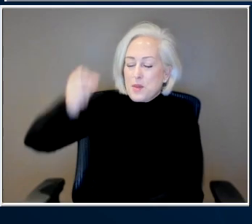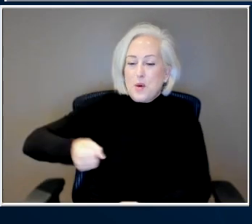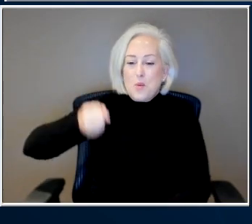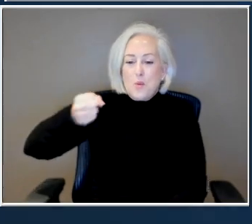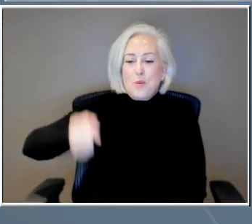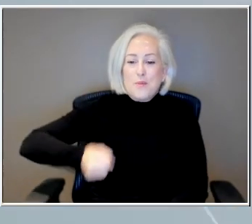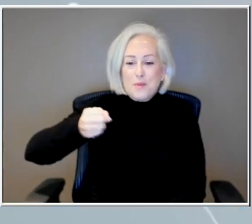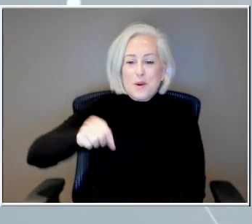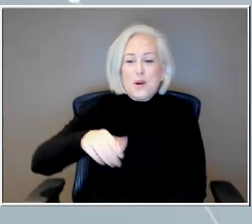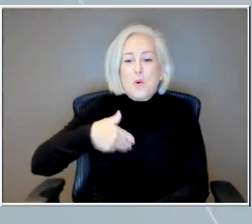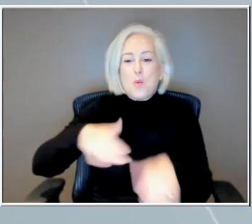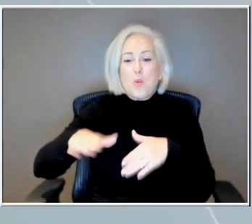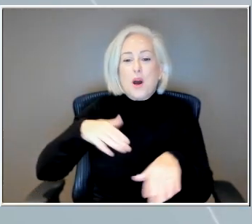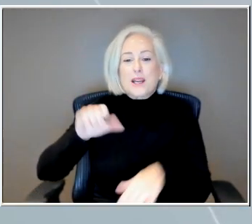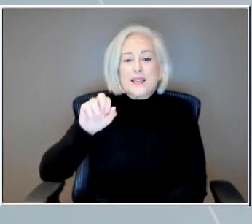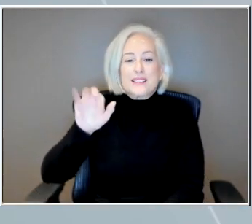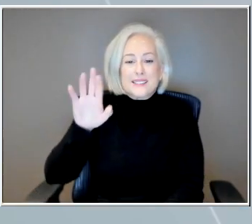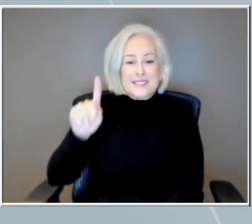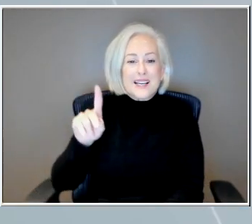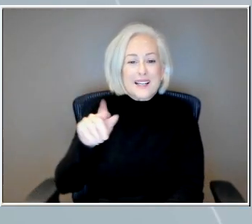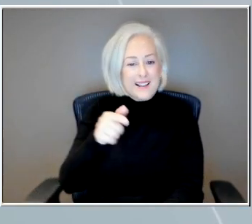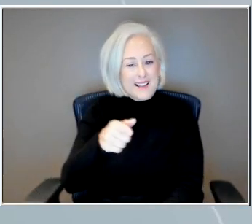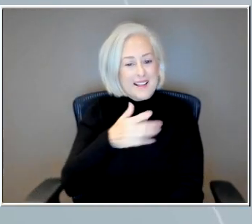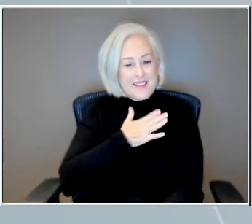Yeah, it's a hobby of mine.